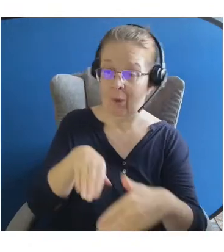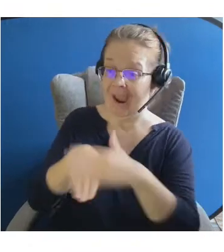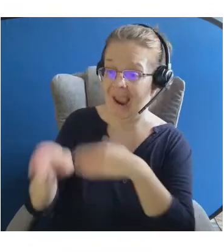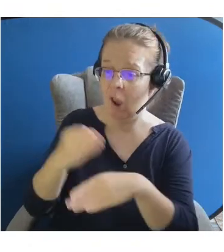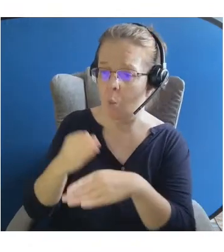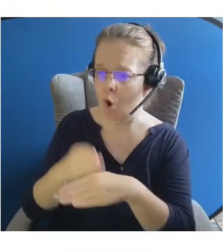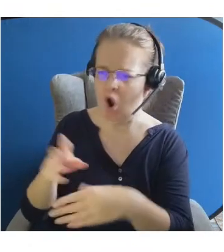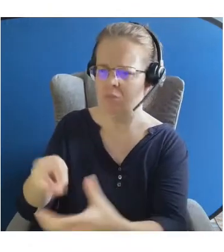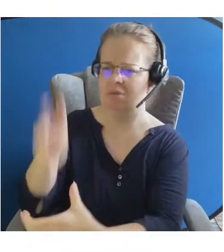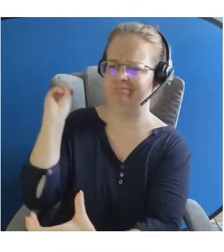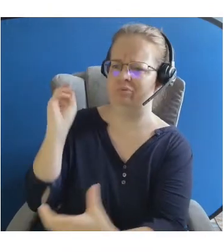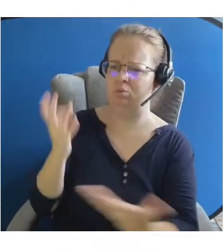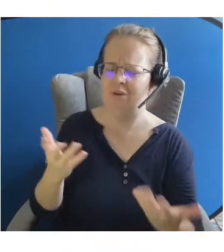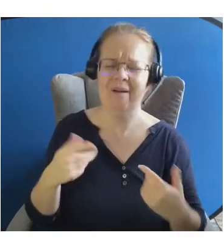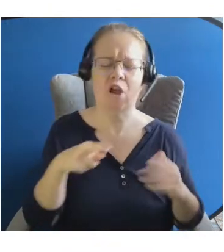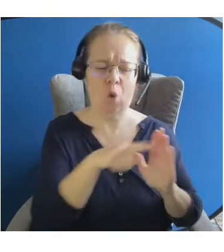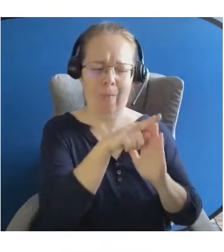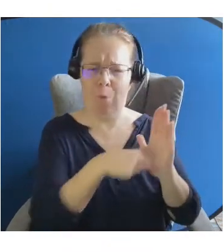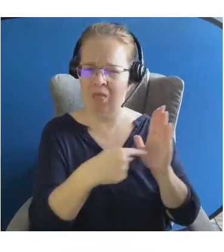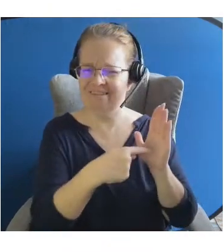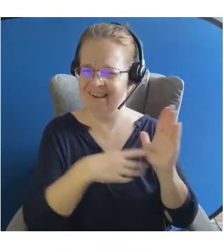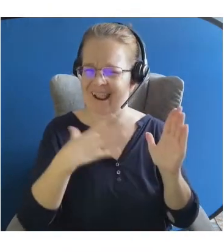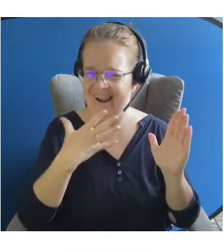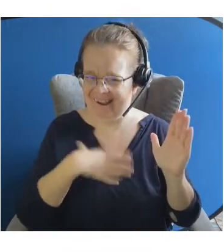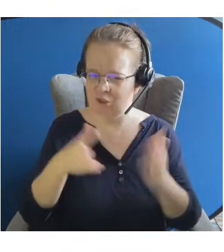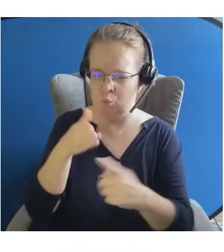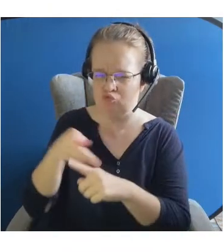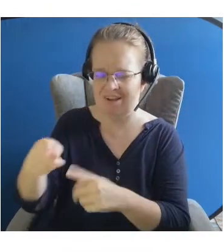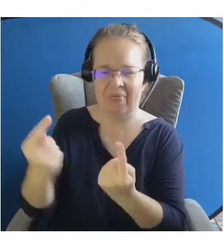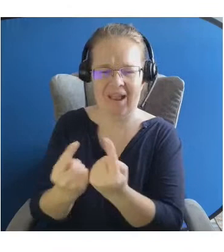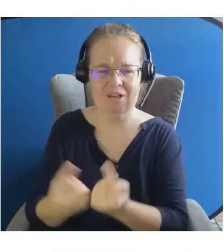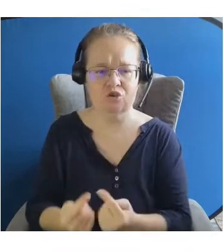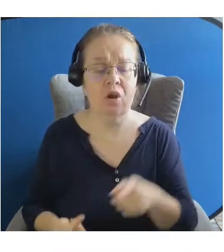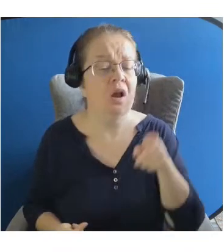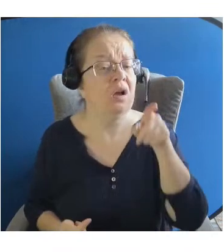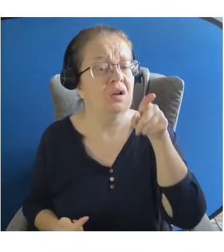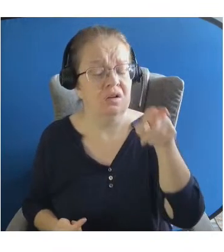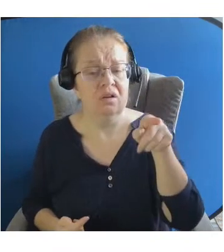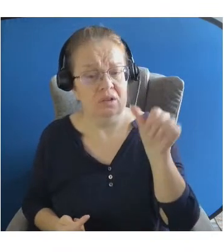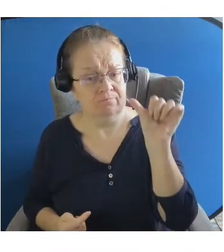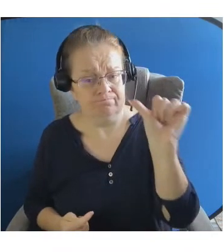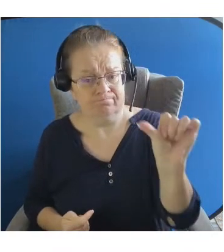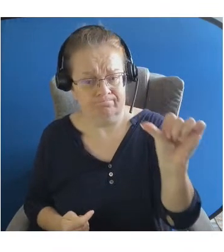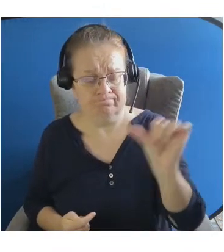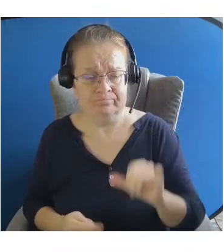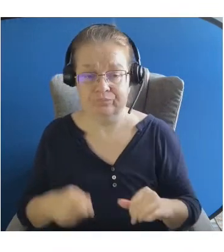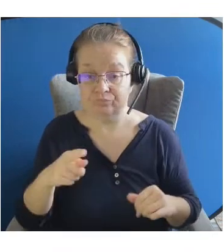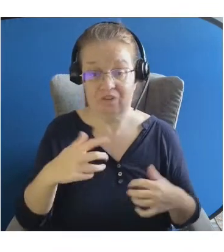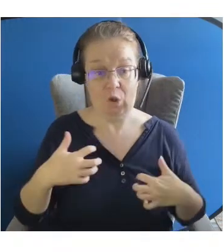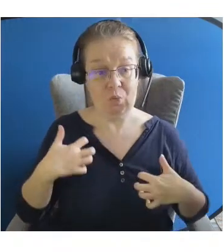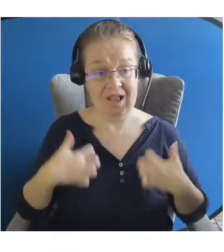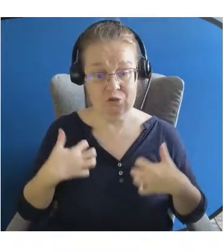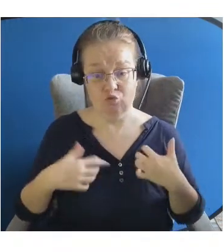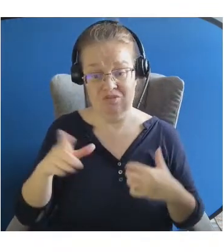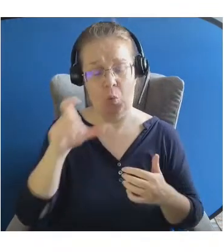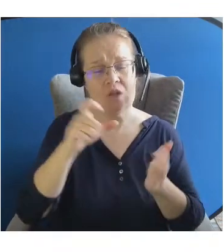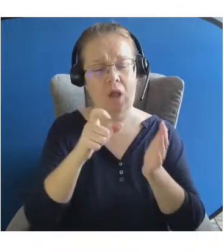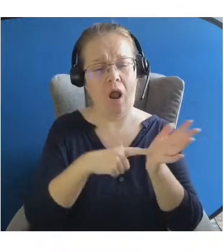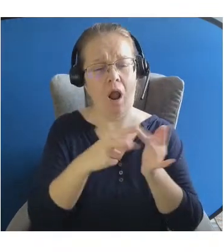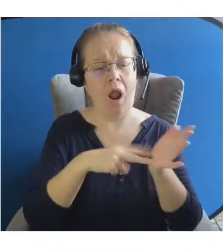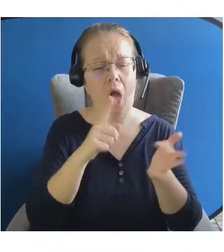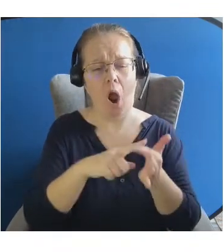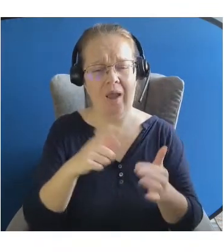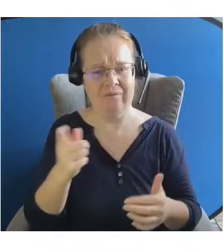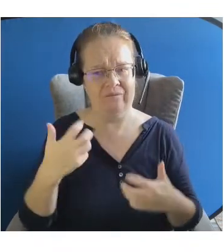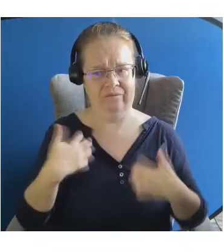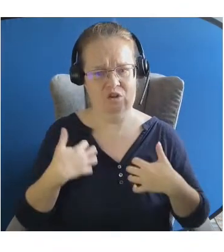both of those policies need to address, isn't it? Absolutely, yeah. And I think what was really interesting about the piece, certainly that Clive was saying, is the link up